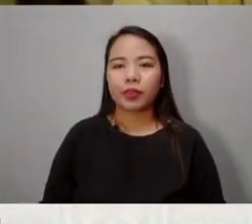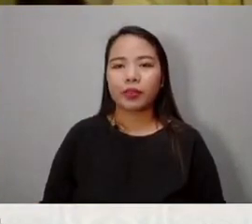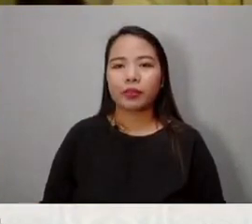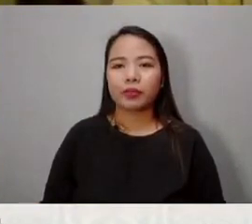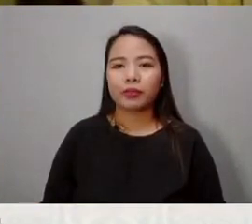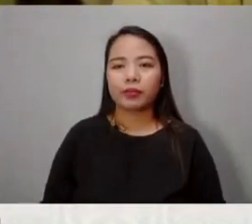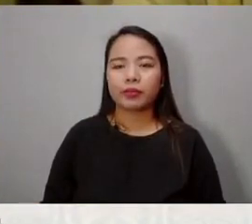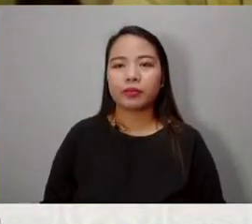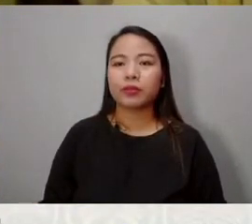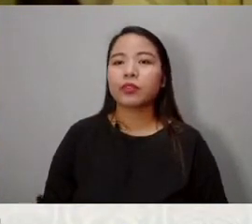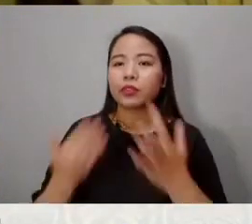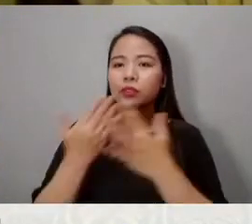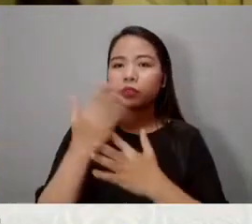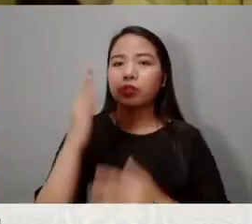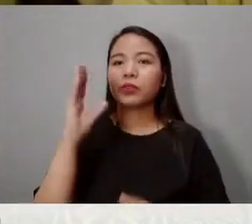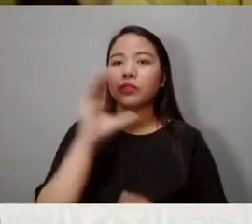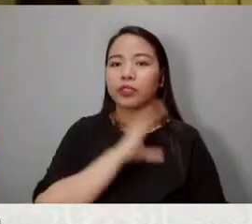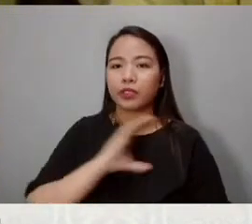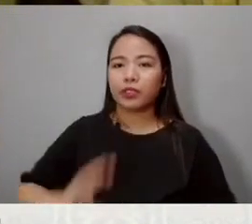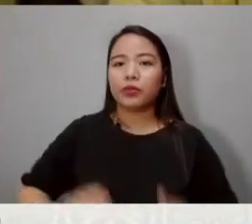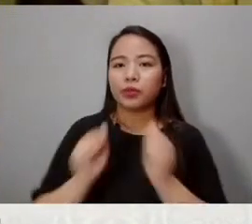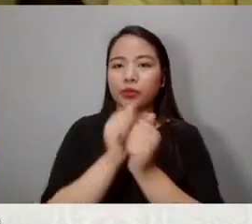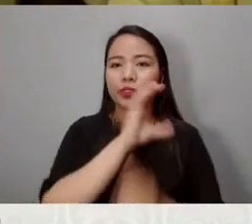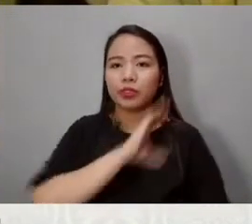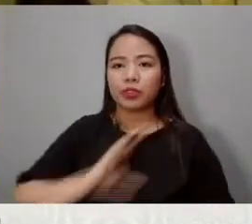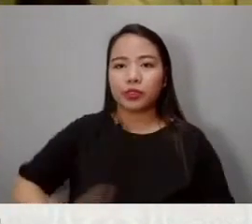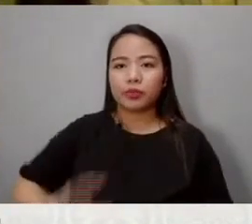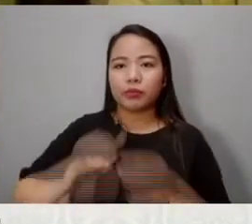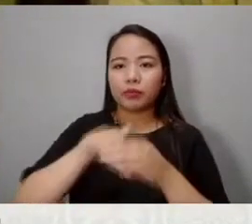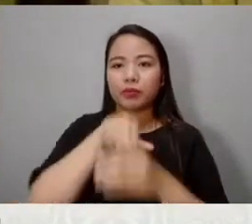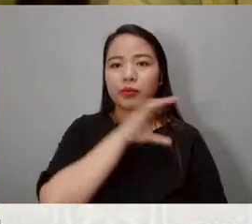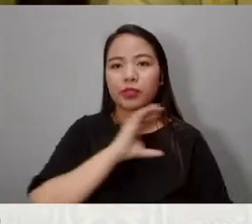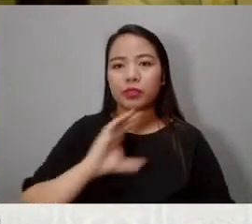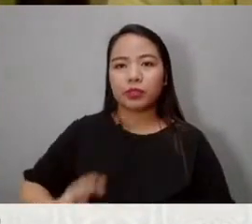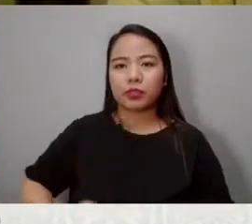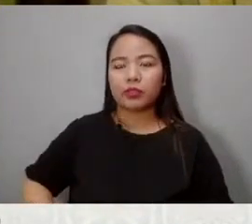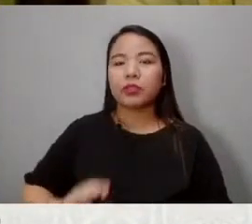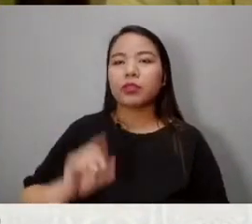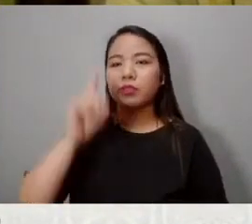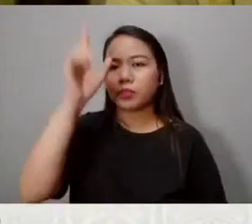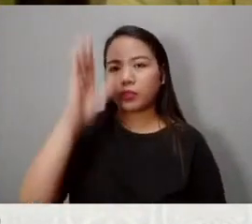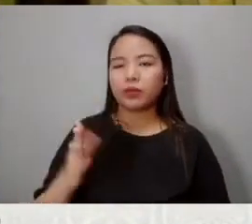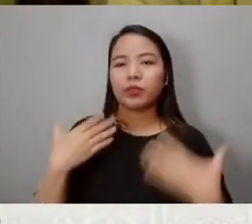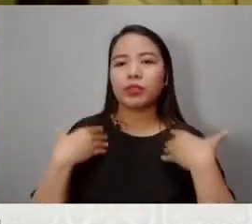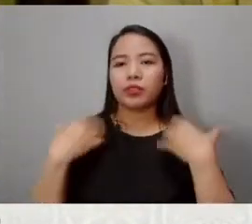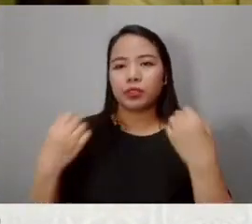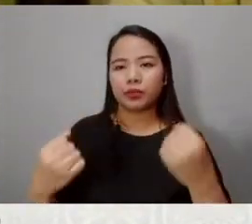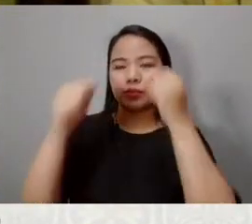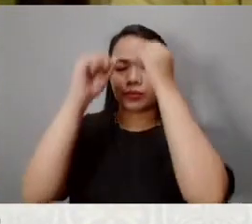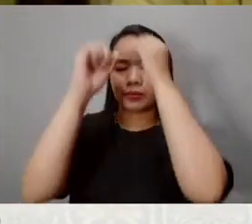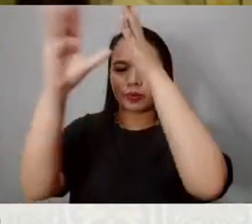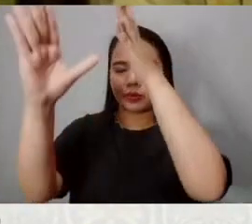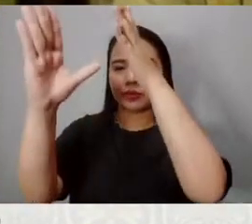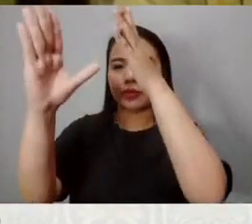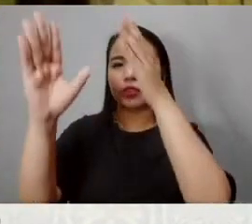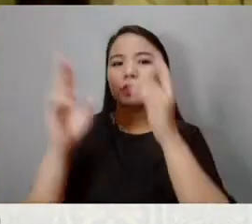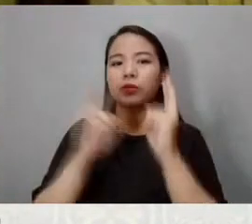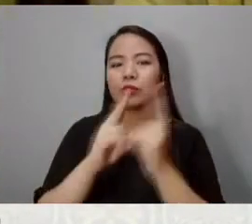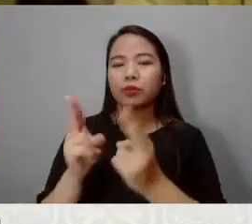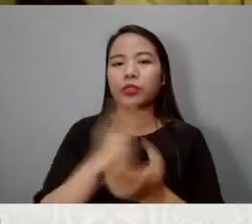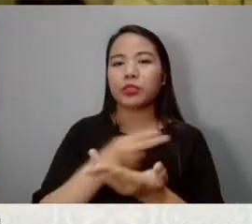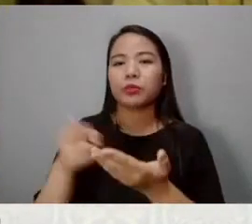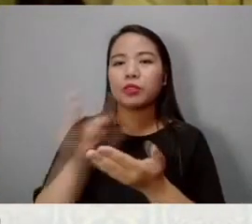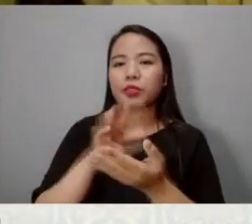Through him and with him and in him, O God, Almighty Father, in the unity of the Holy